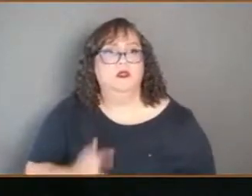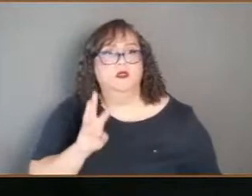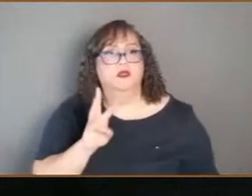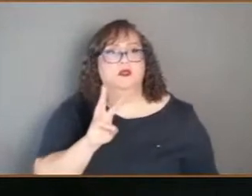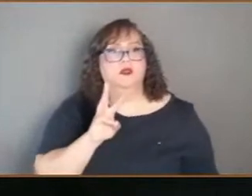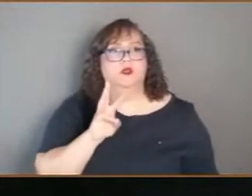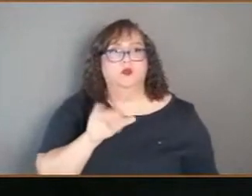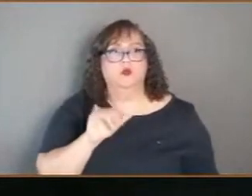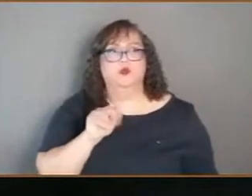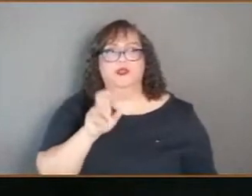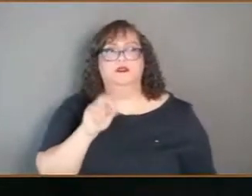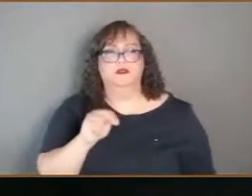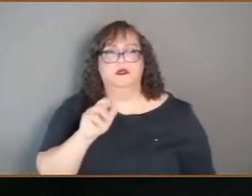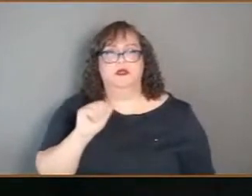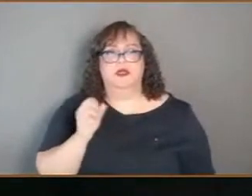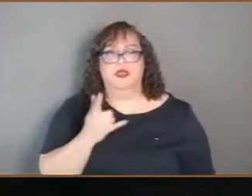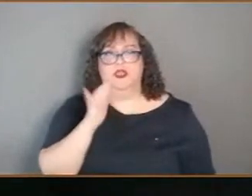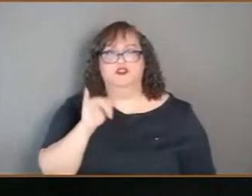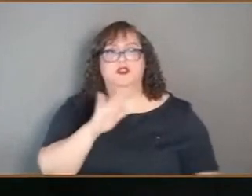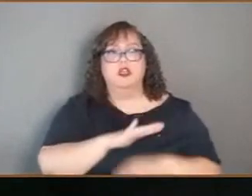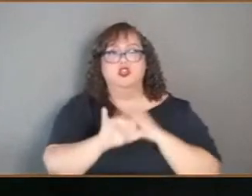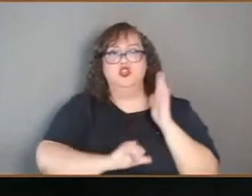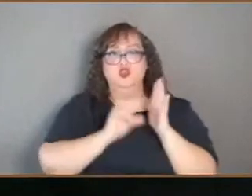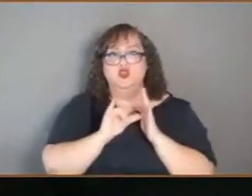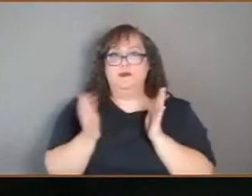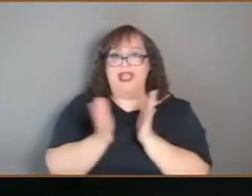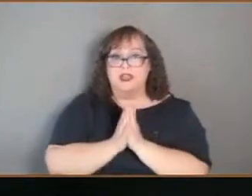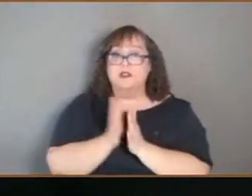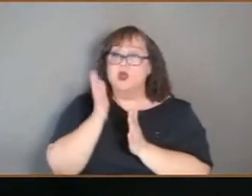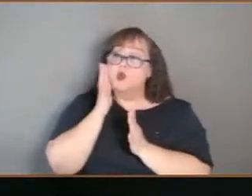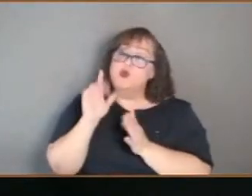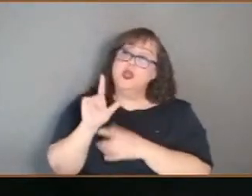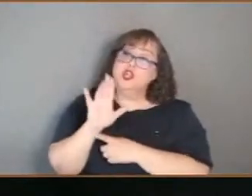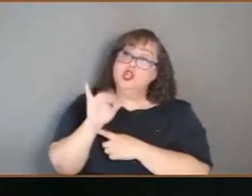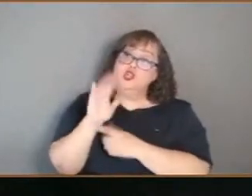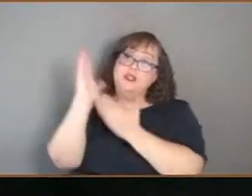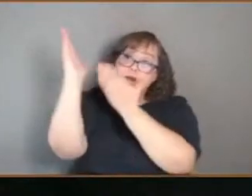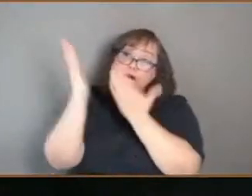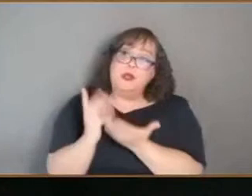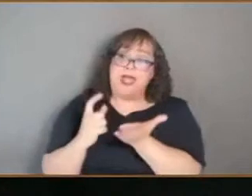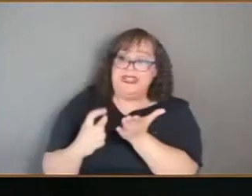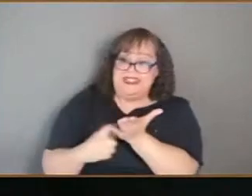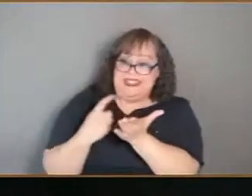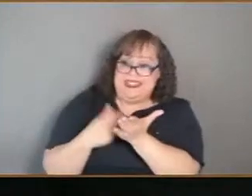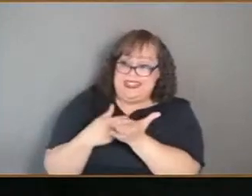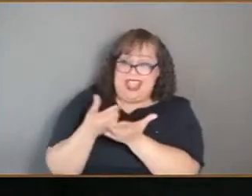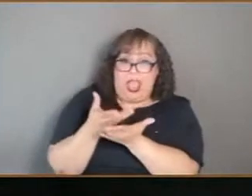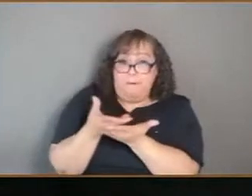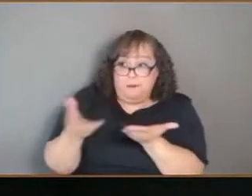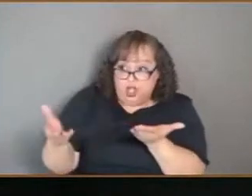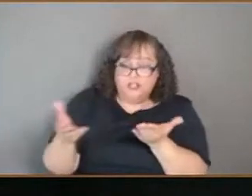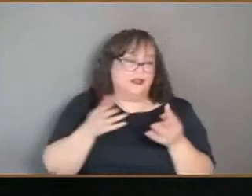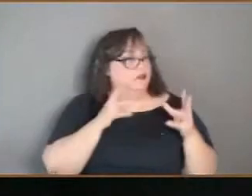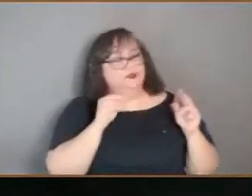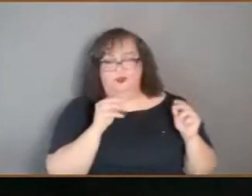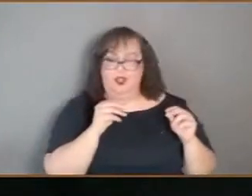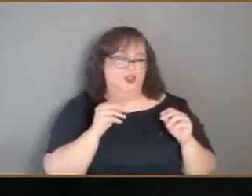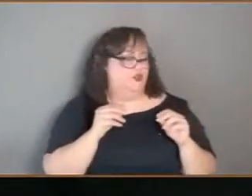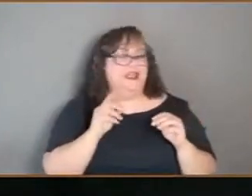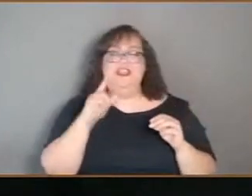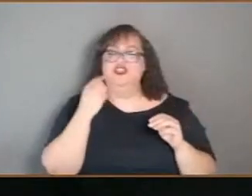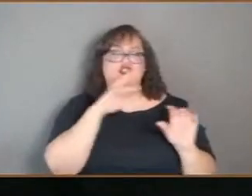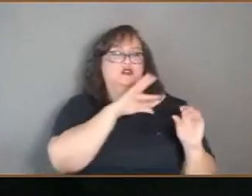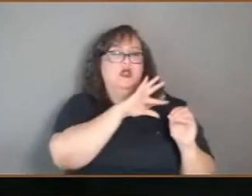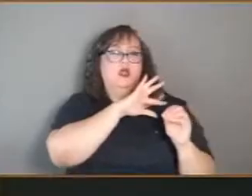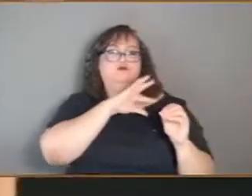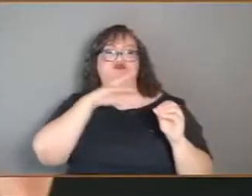is Lucy going to bring back samples? No, it won't. So this is purely remote. So you could think of it as like flying by, taking pictures,